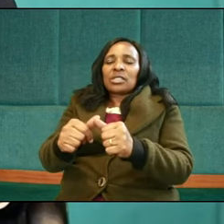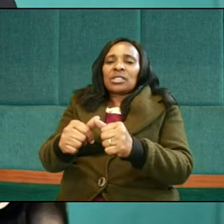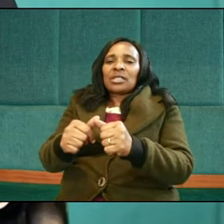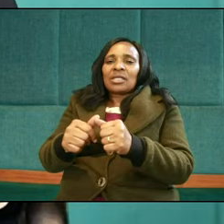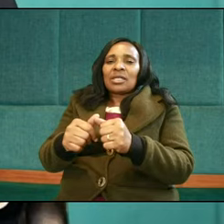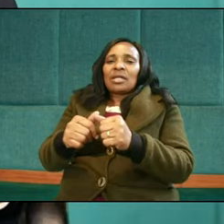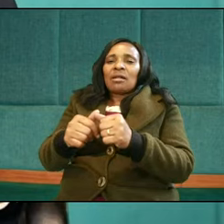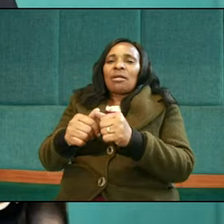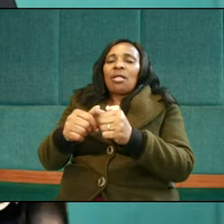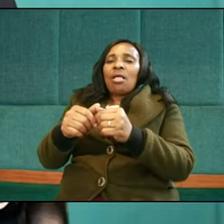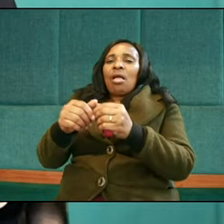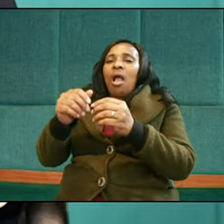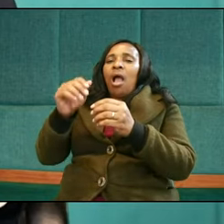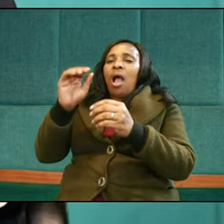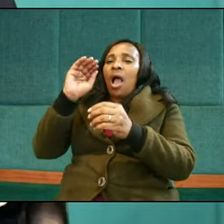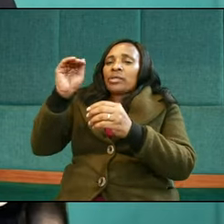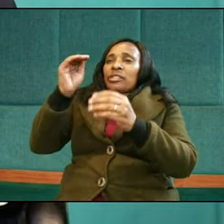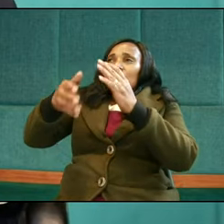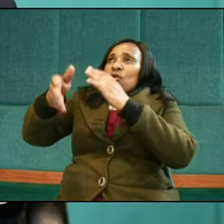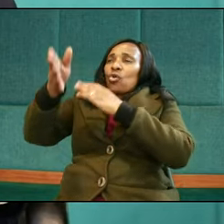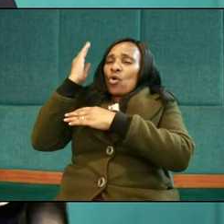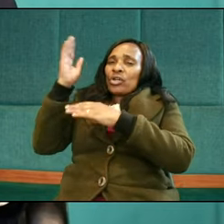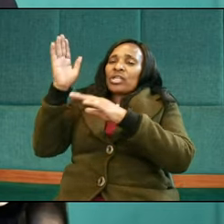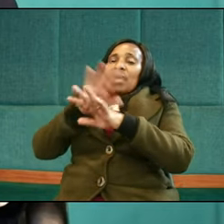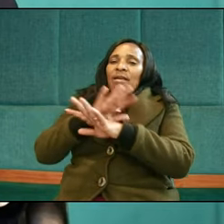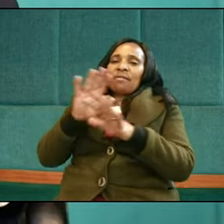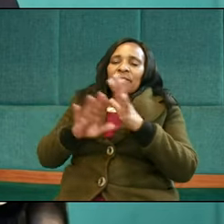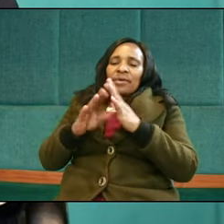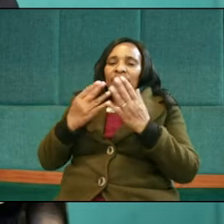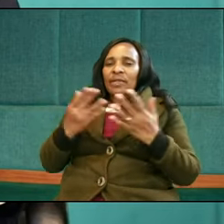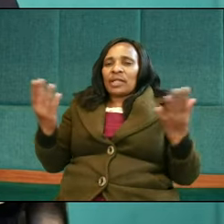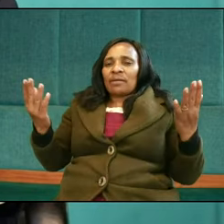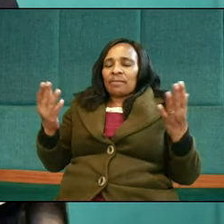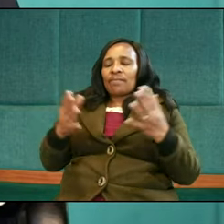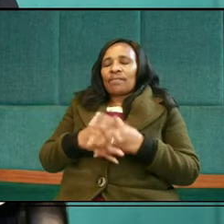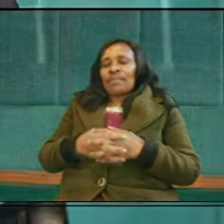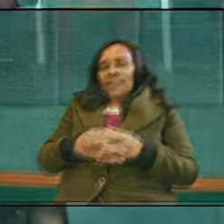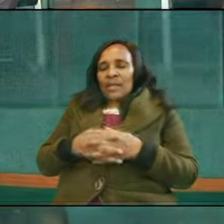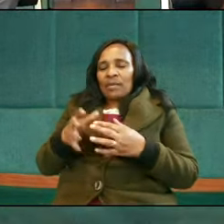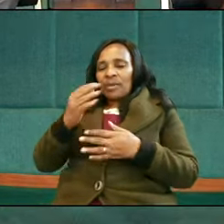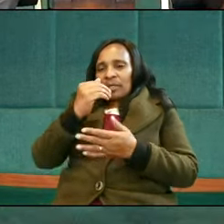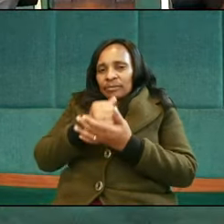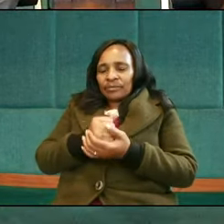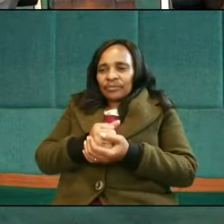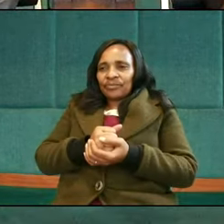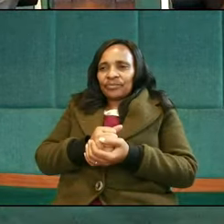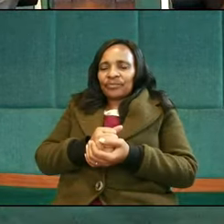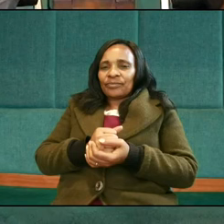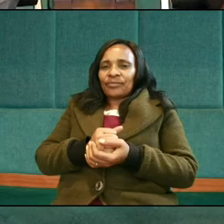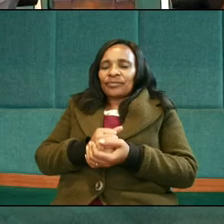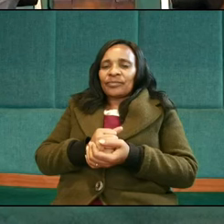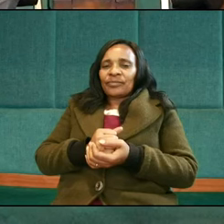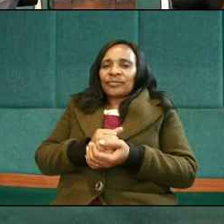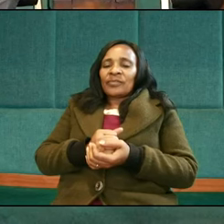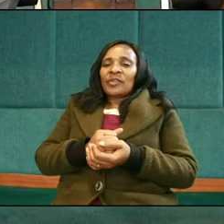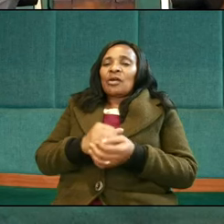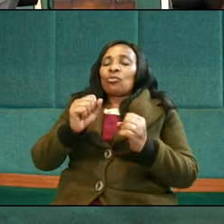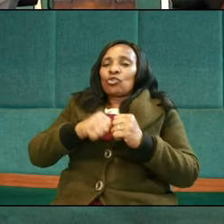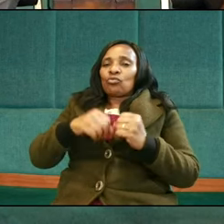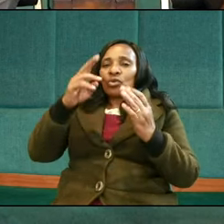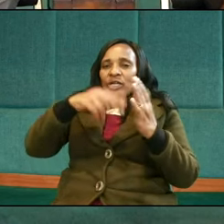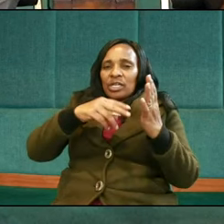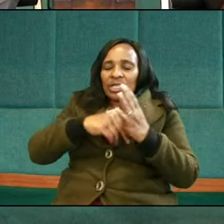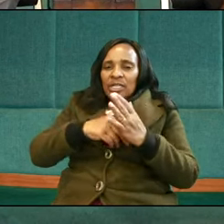on God towards everything. Amen. Yeah. Amen. Amen. Sid, I'd like you to read us the key